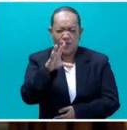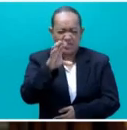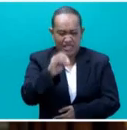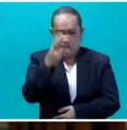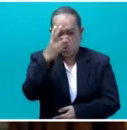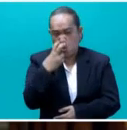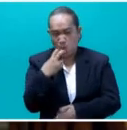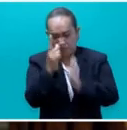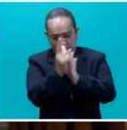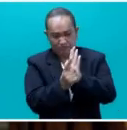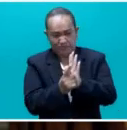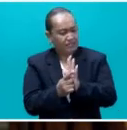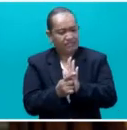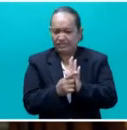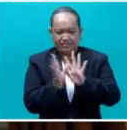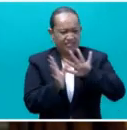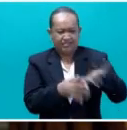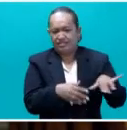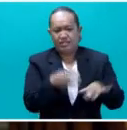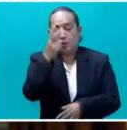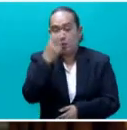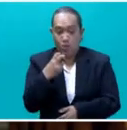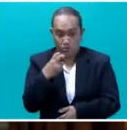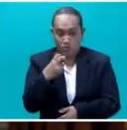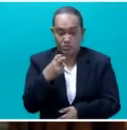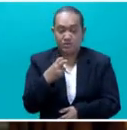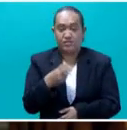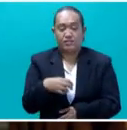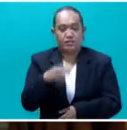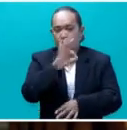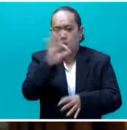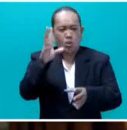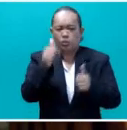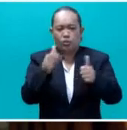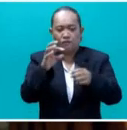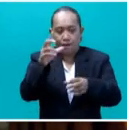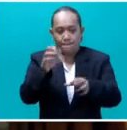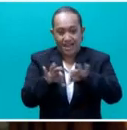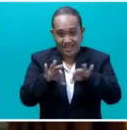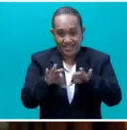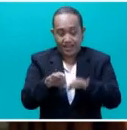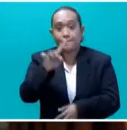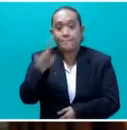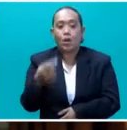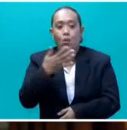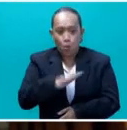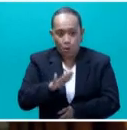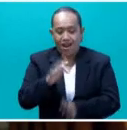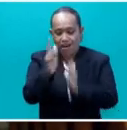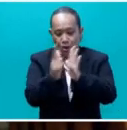relevant in the field of planning. What we want for Fiji are laws that will create sustainable and resilient cities and